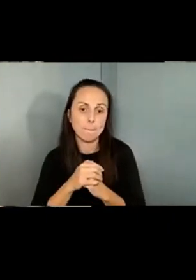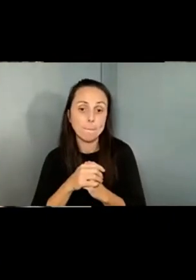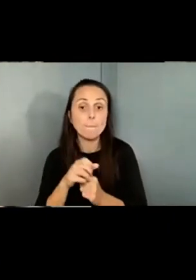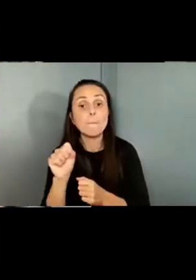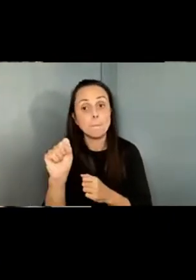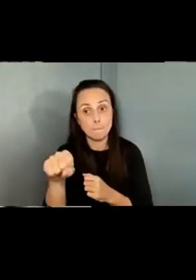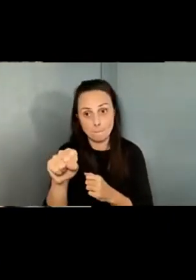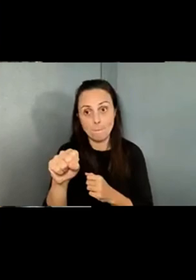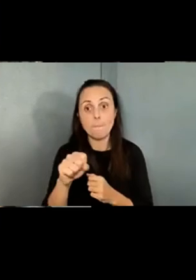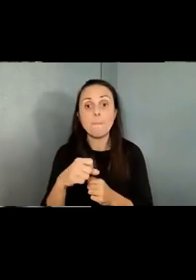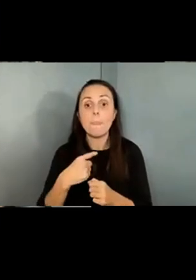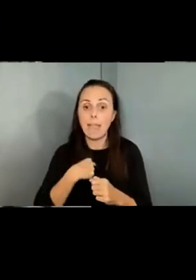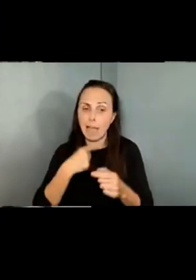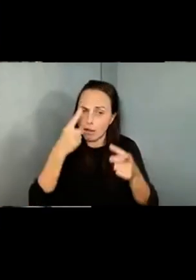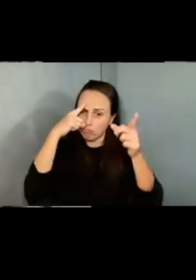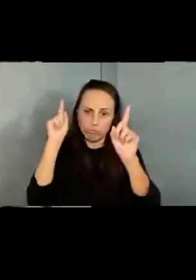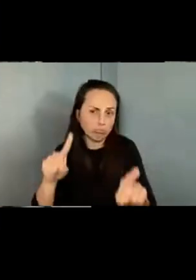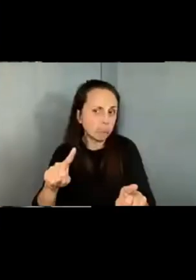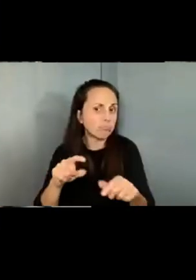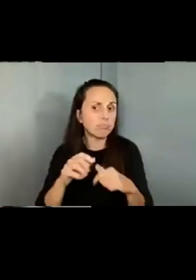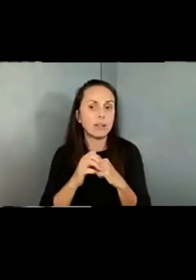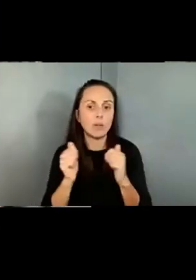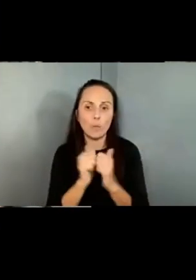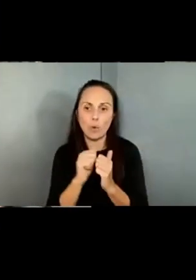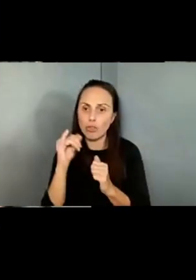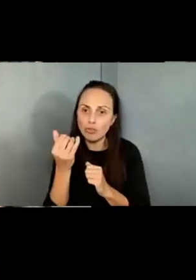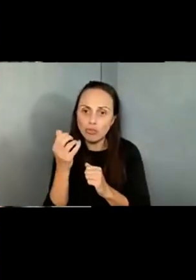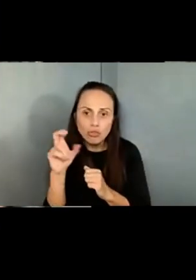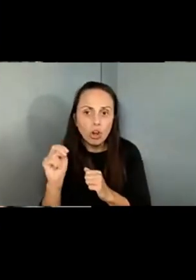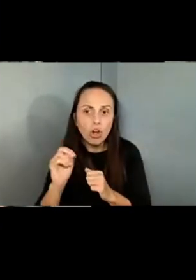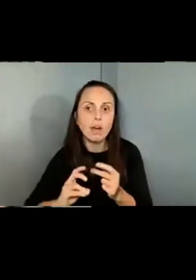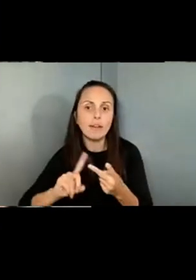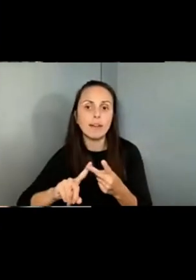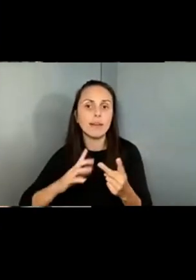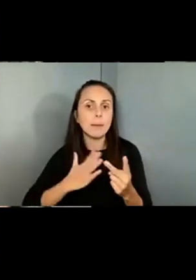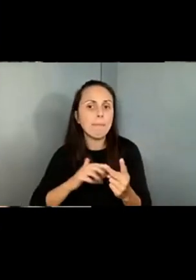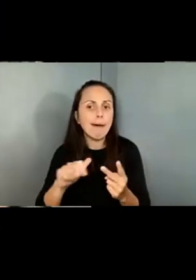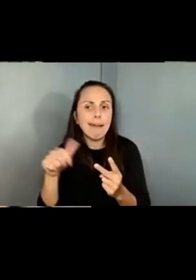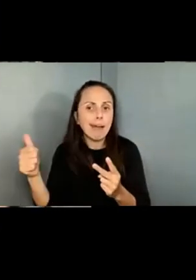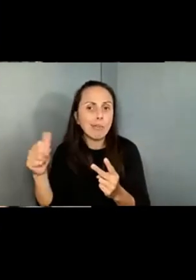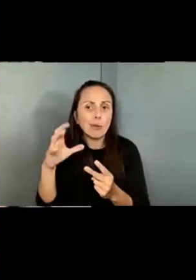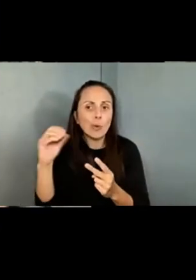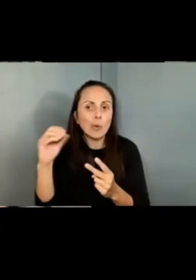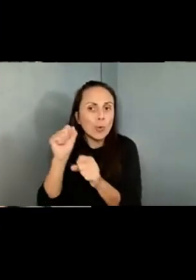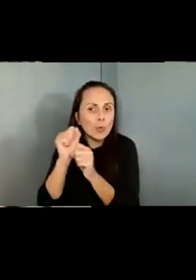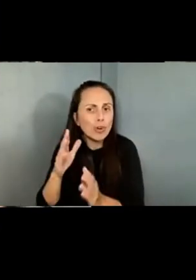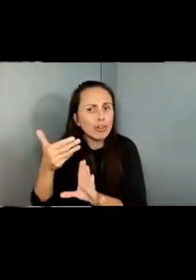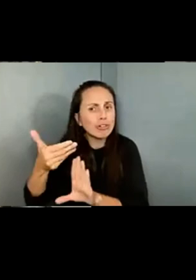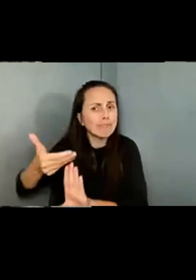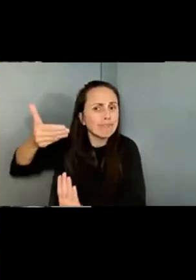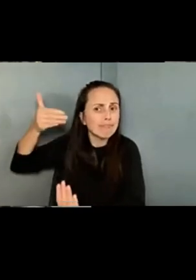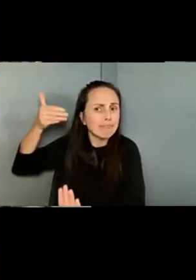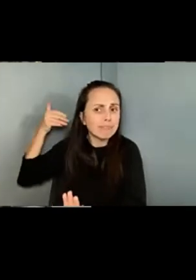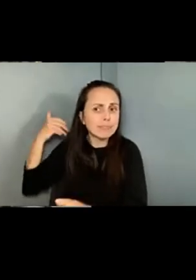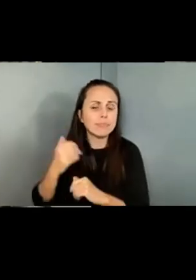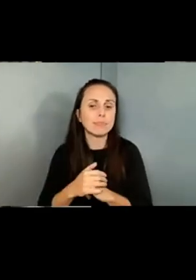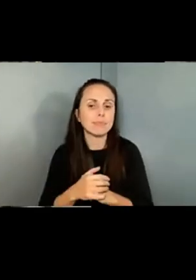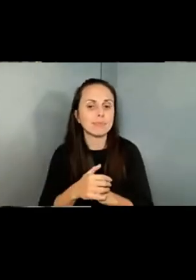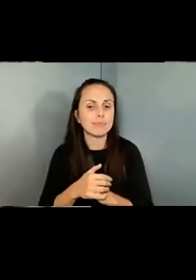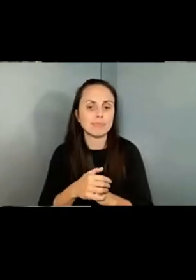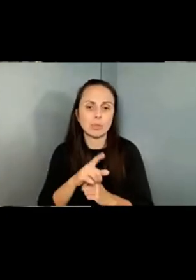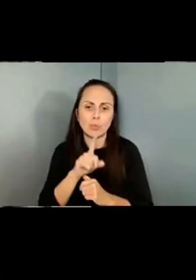and yes, I concur with John and my other colleagues who have gone